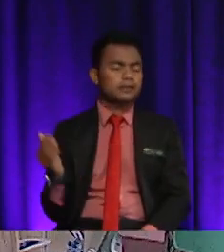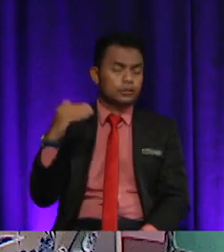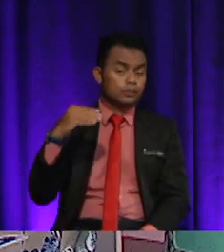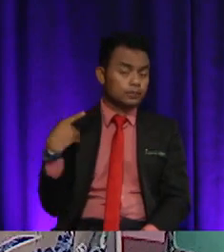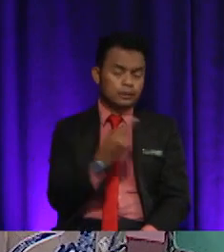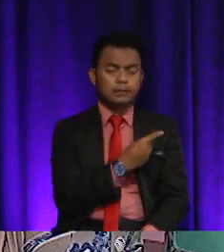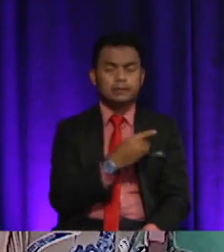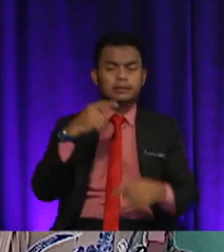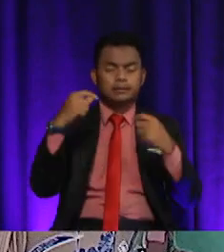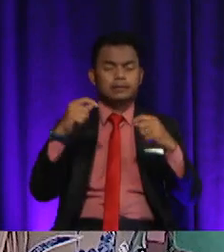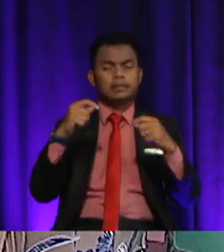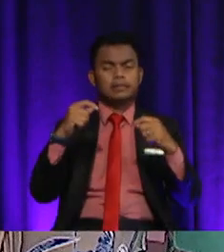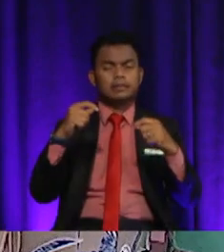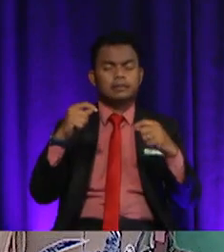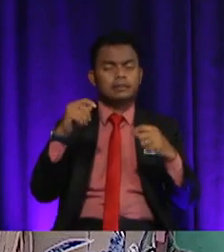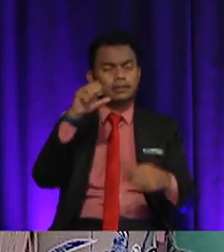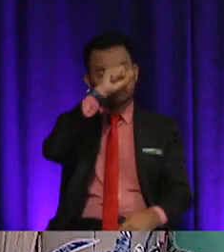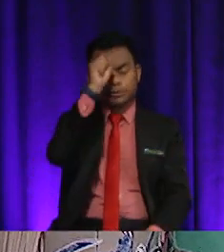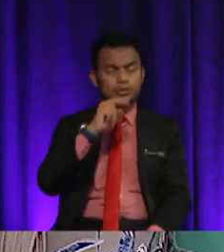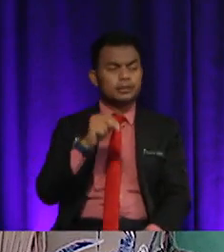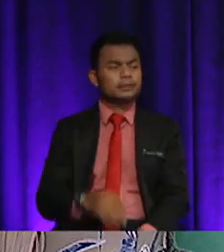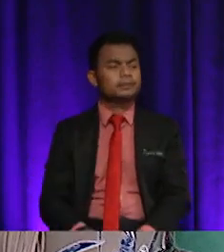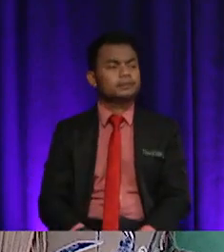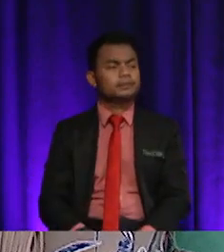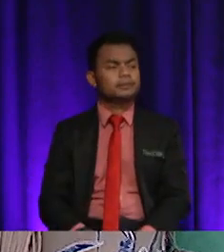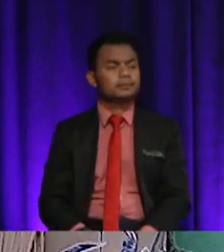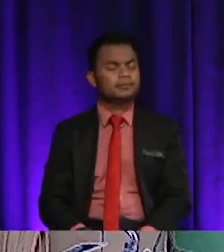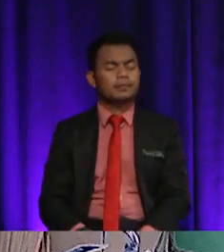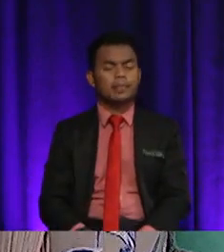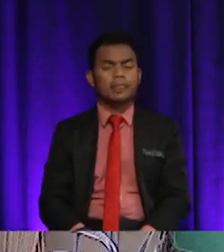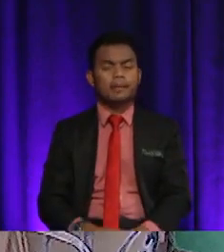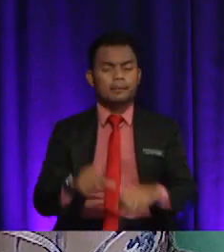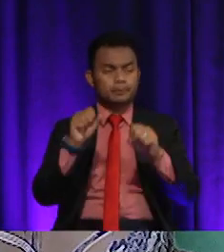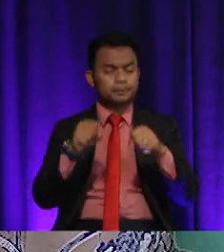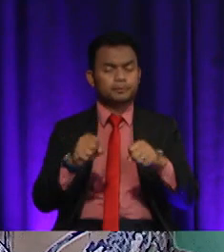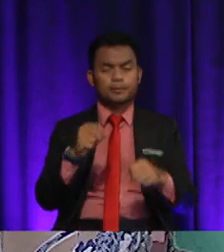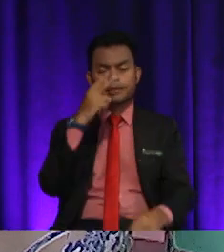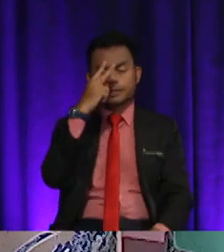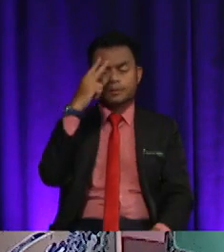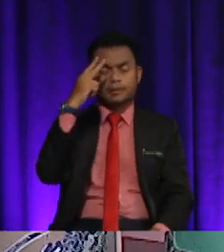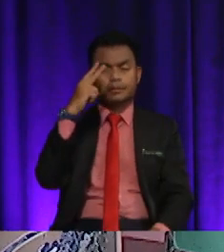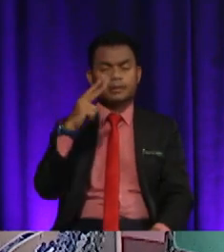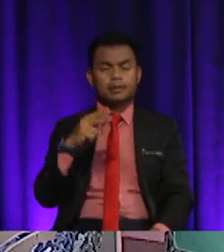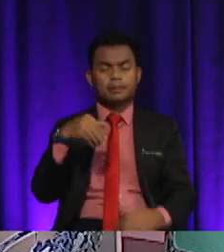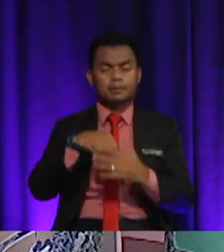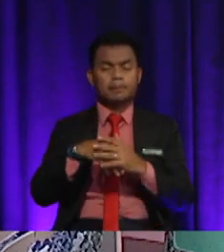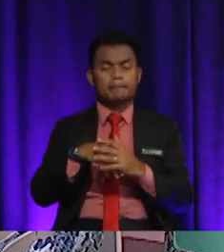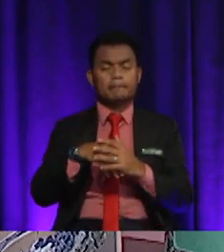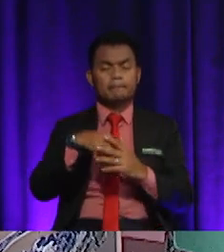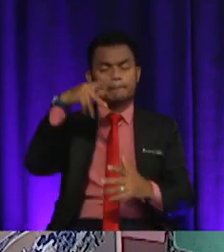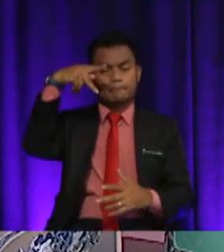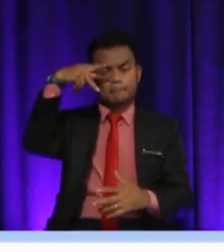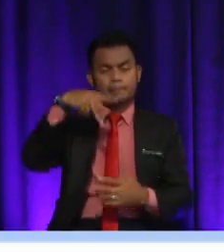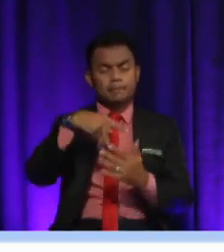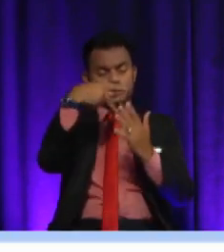try. Okay, so viewers at home, you can find this question in page 19 of download. Okay. Okay, so question 2. According